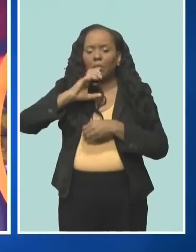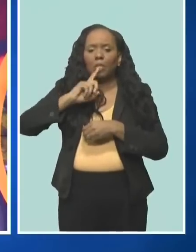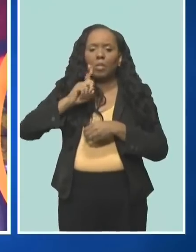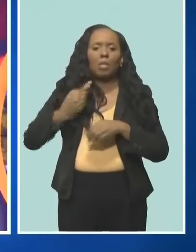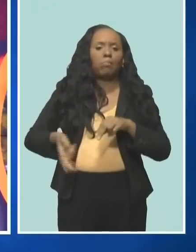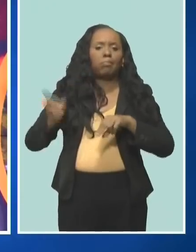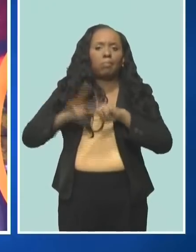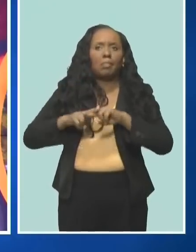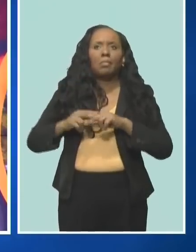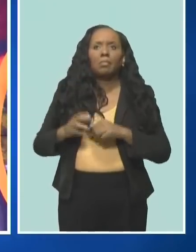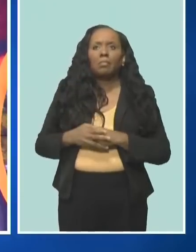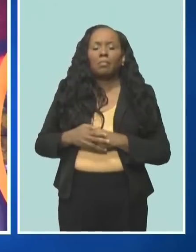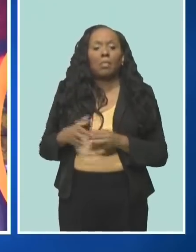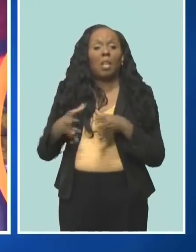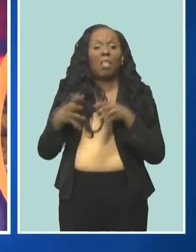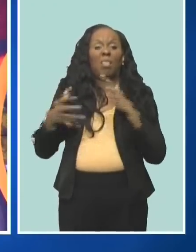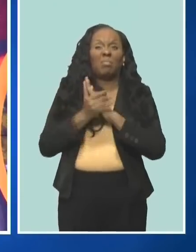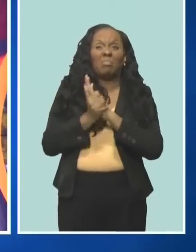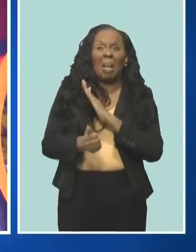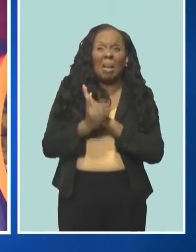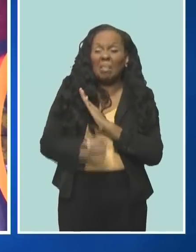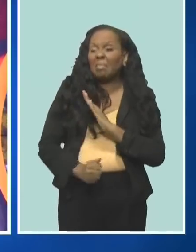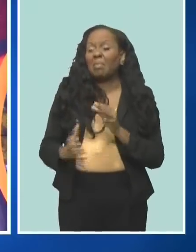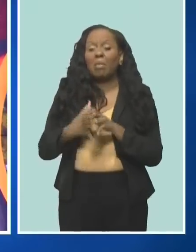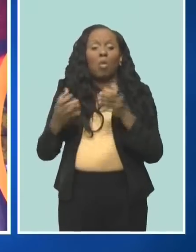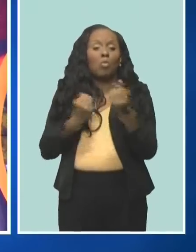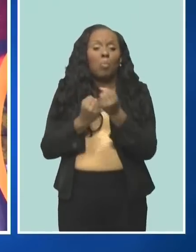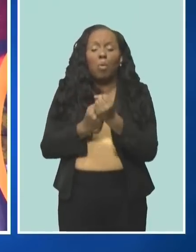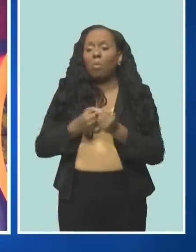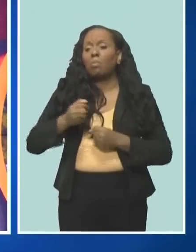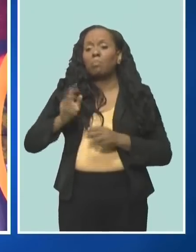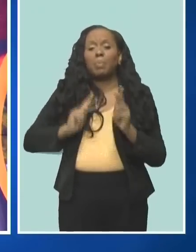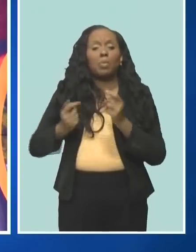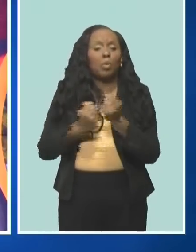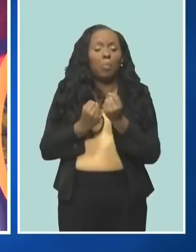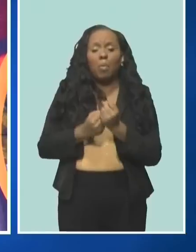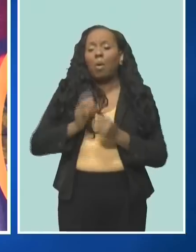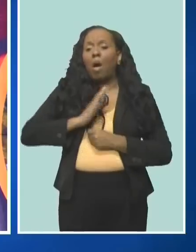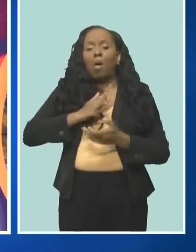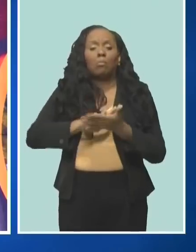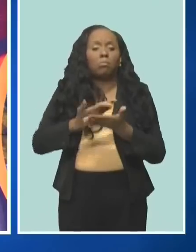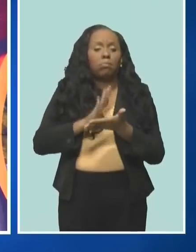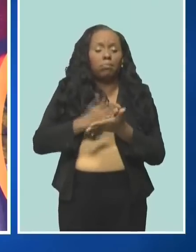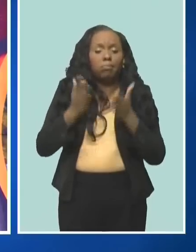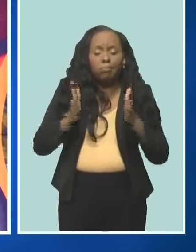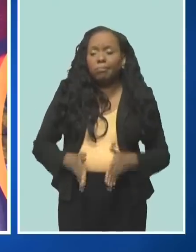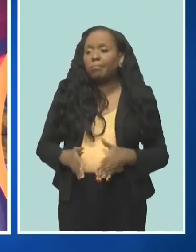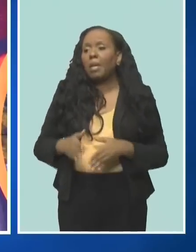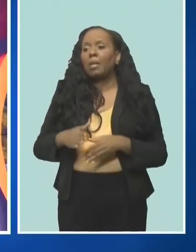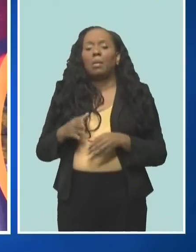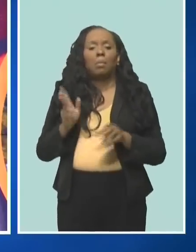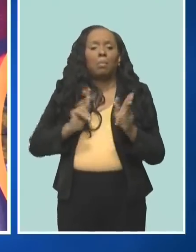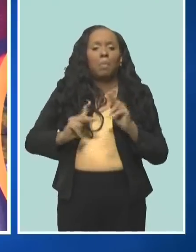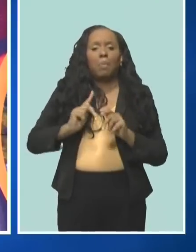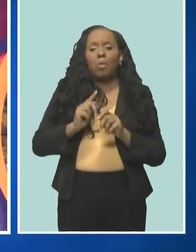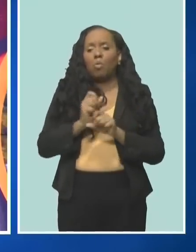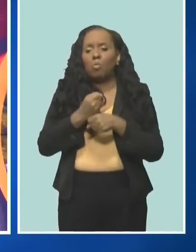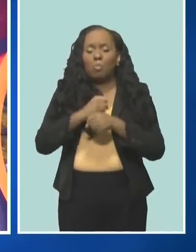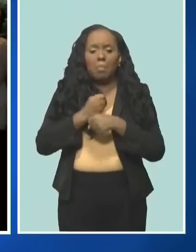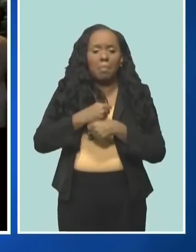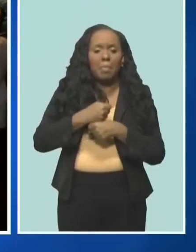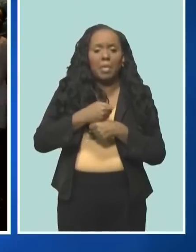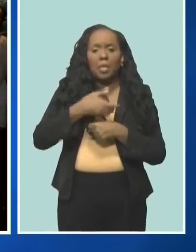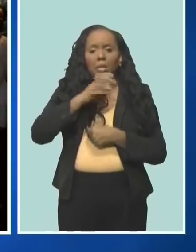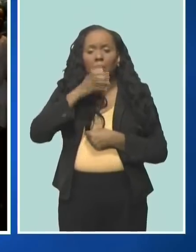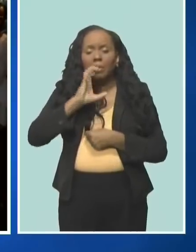about the extraordinary talent and dedication of our chefs, mixologists, and culinary artisans